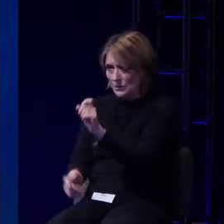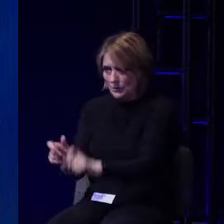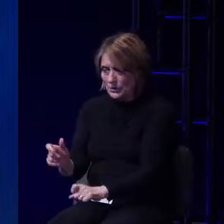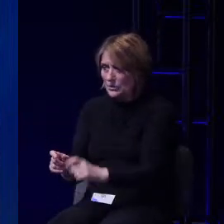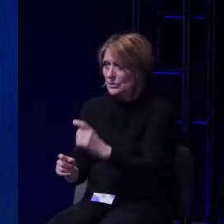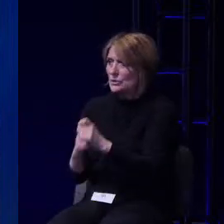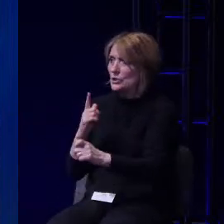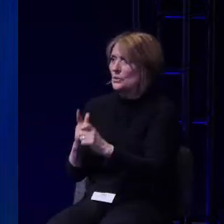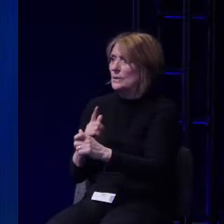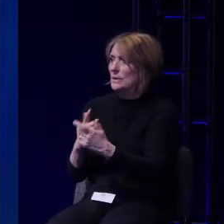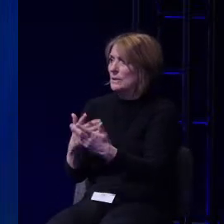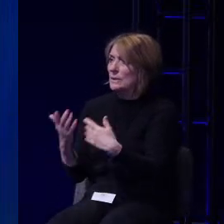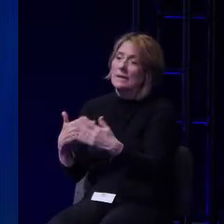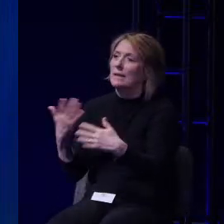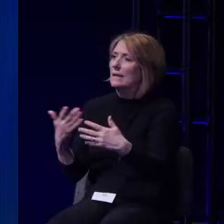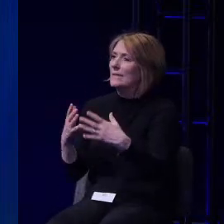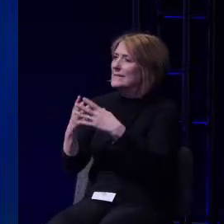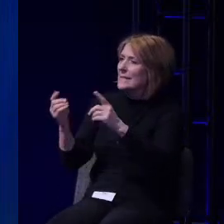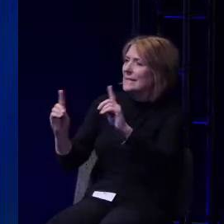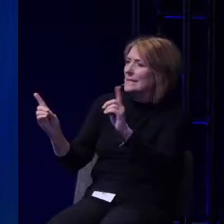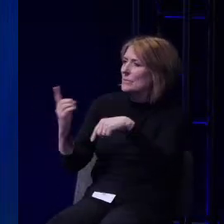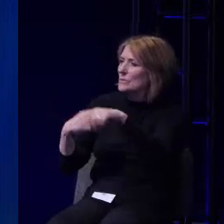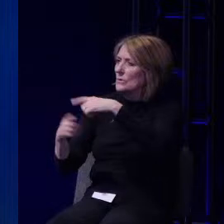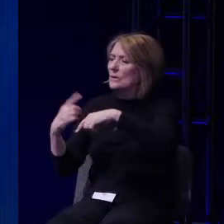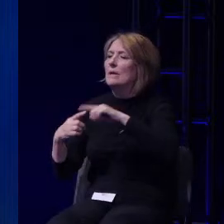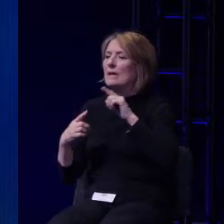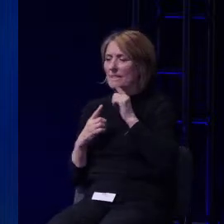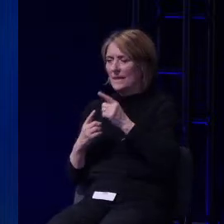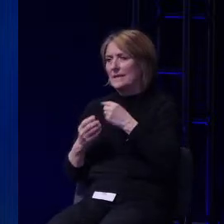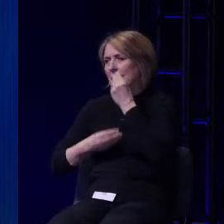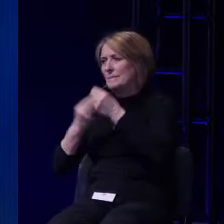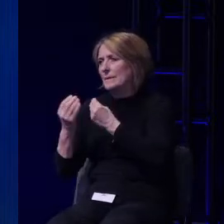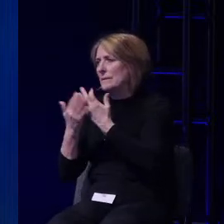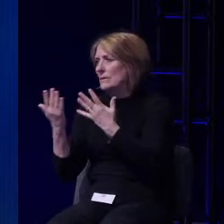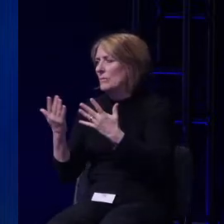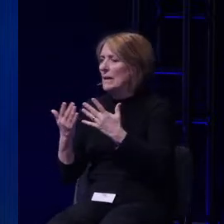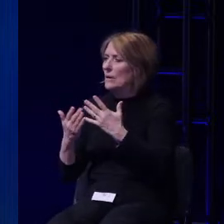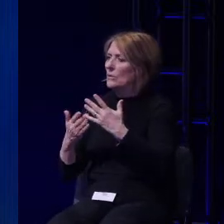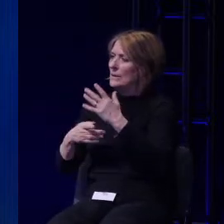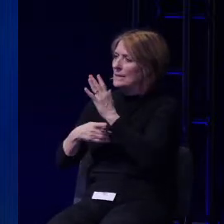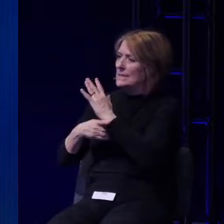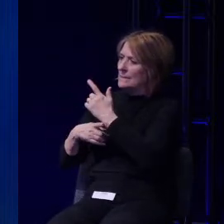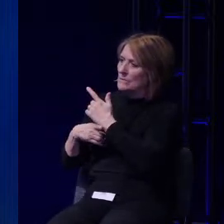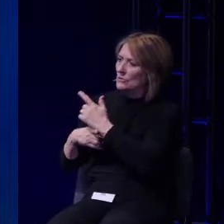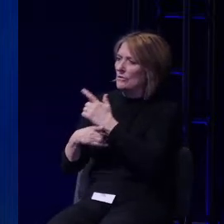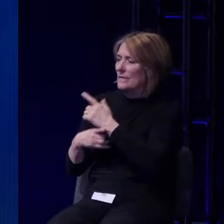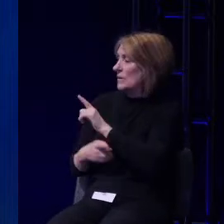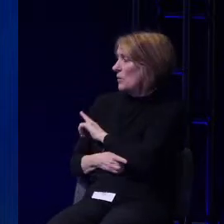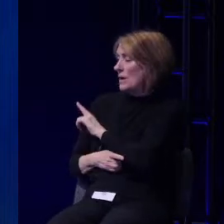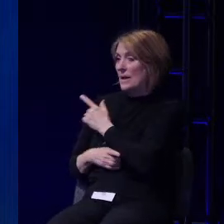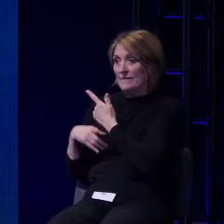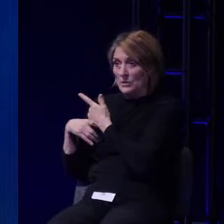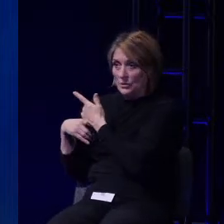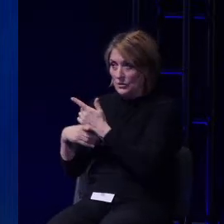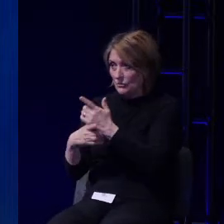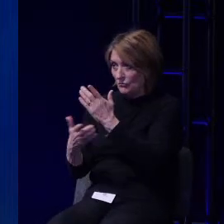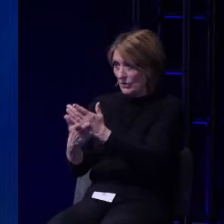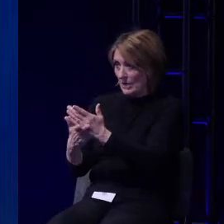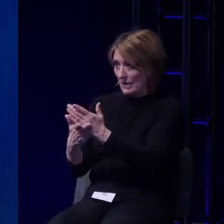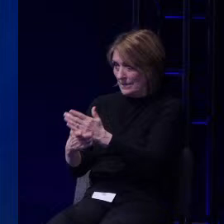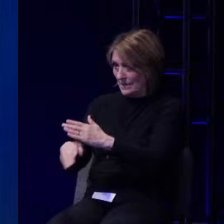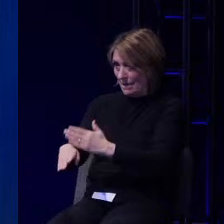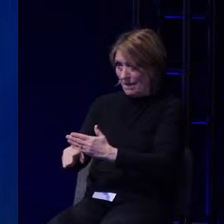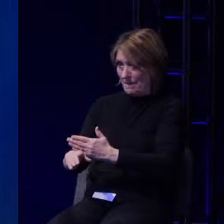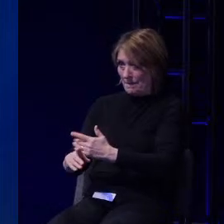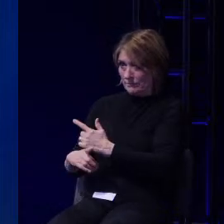that will tell you the cinematography. Yeah. Because when you're shooting something in real time, you